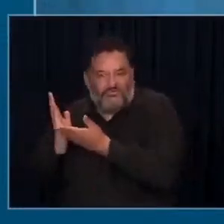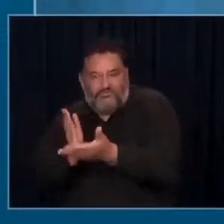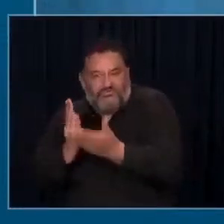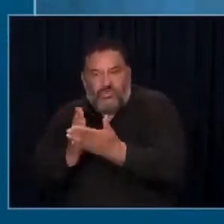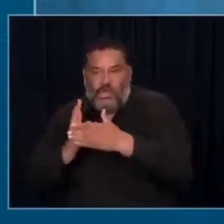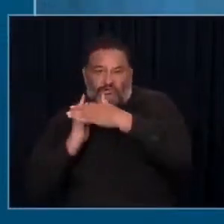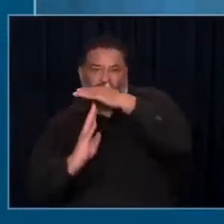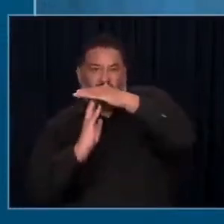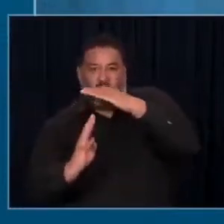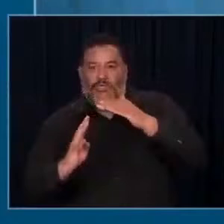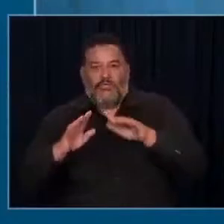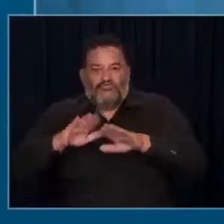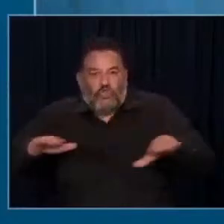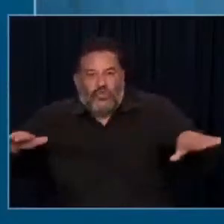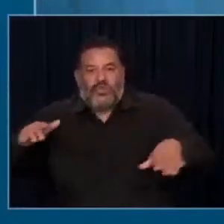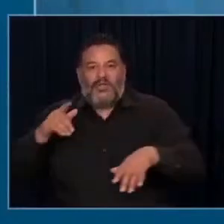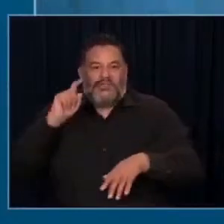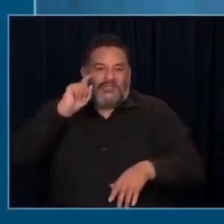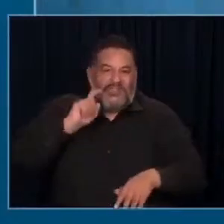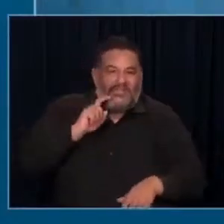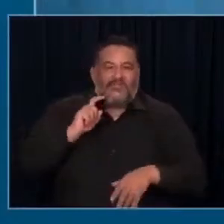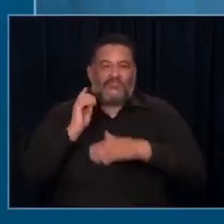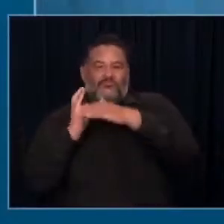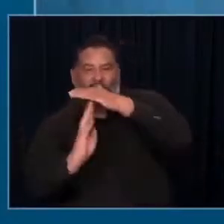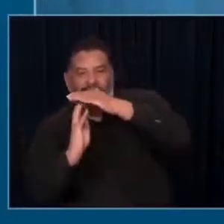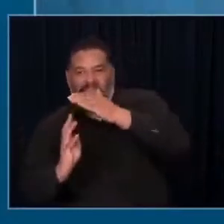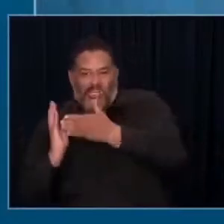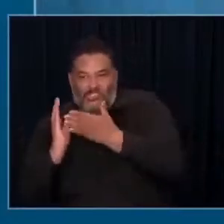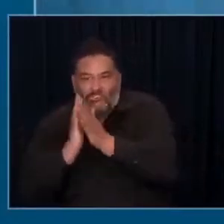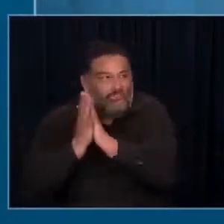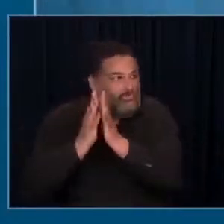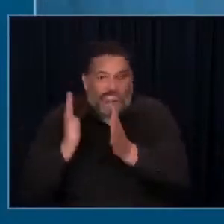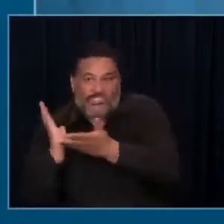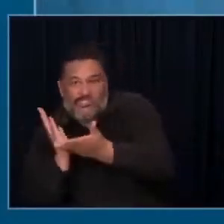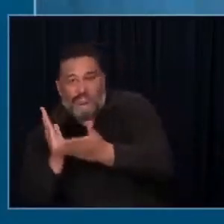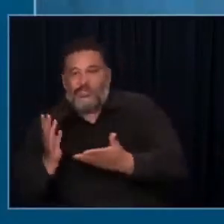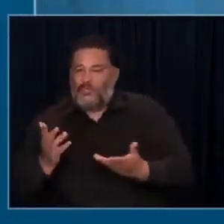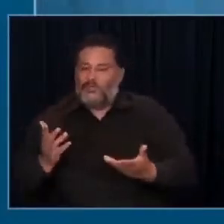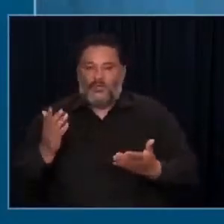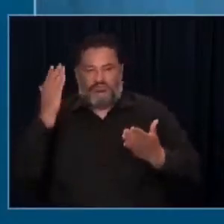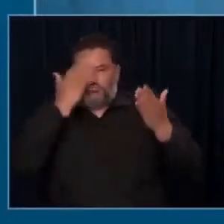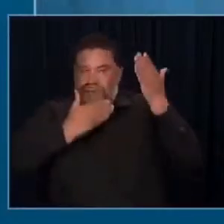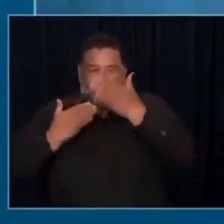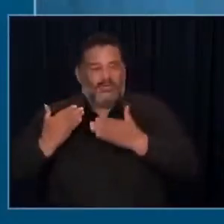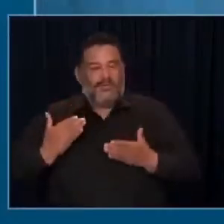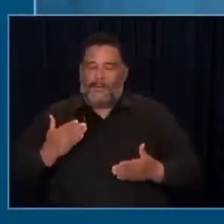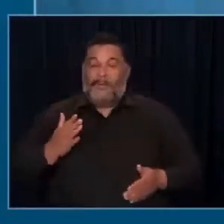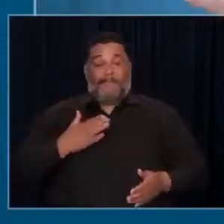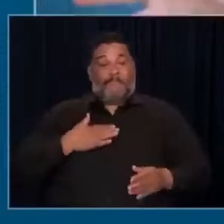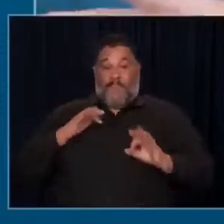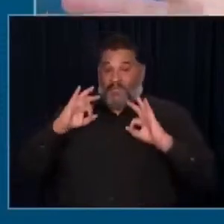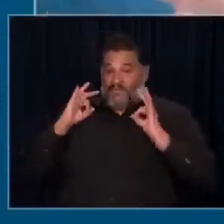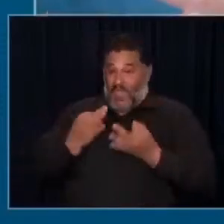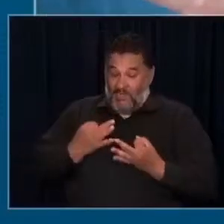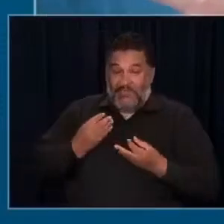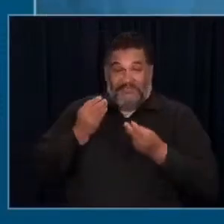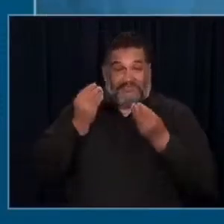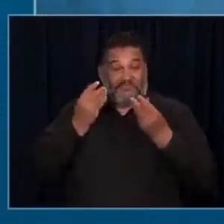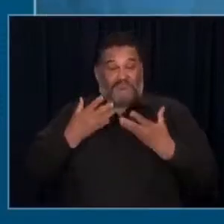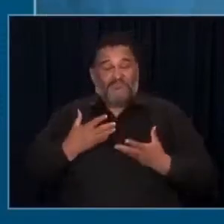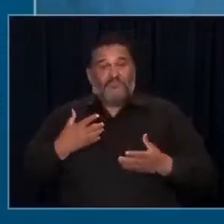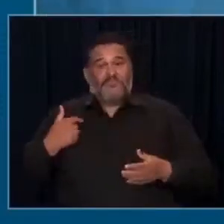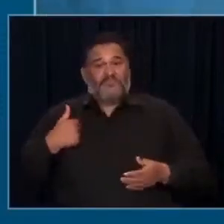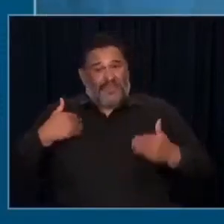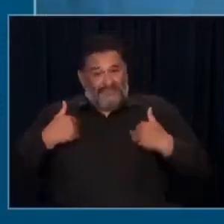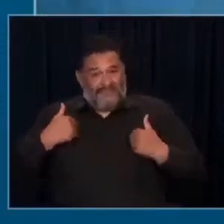to stop. Yet, one of the things that all of my families tell me is that I have family in Mexico. I